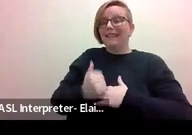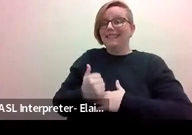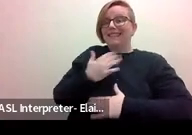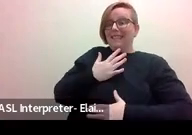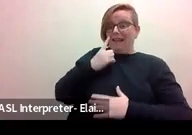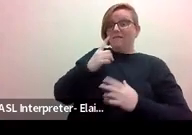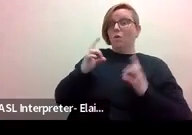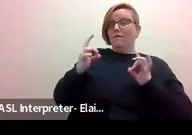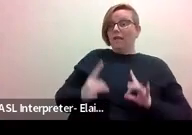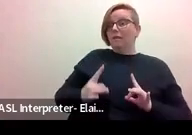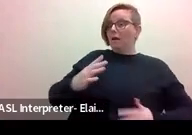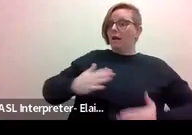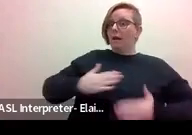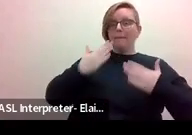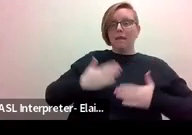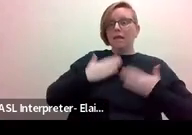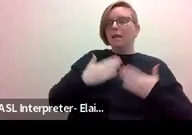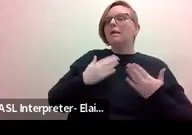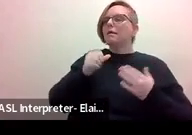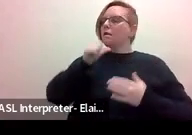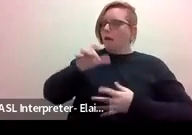purpose.